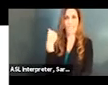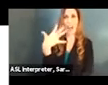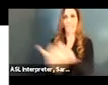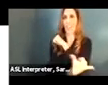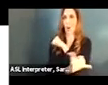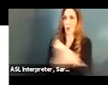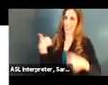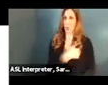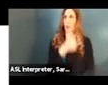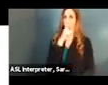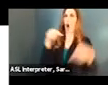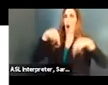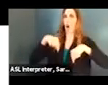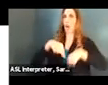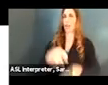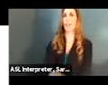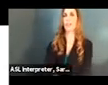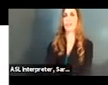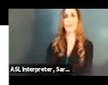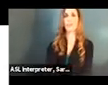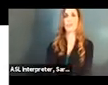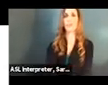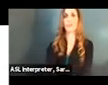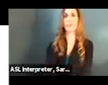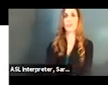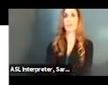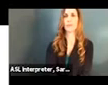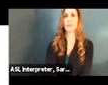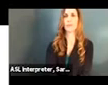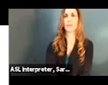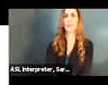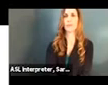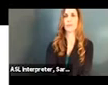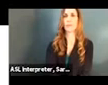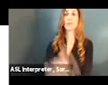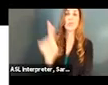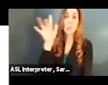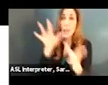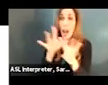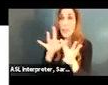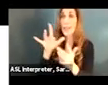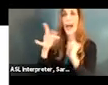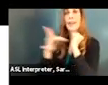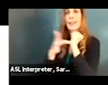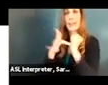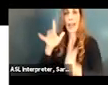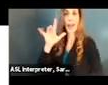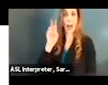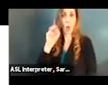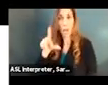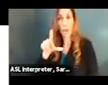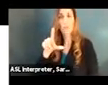counties. So you would contact Tekl to schedule